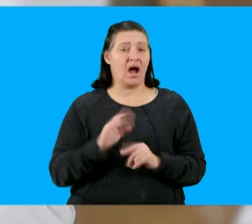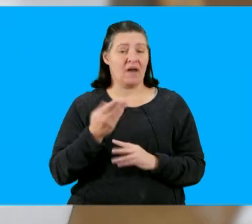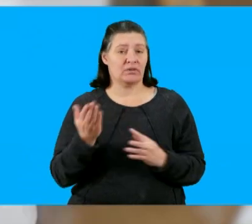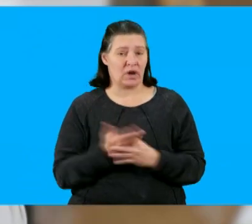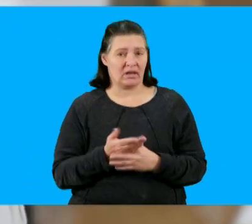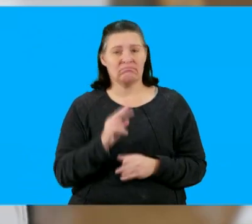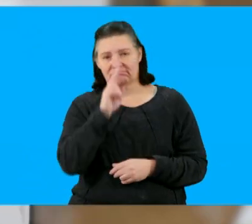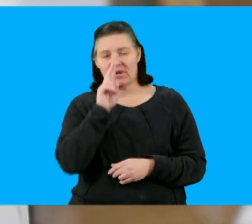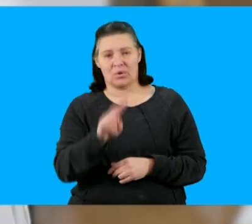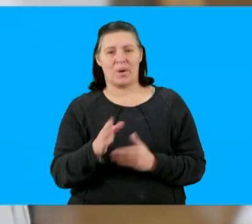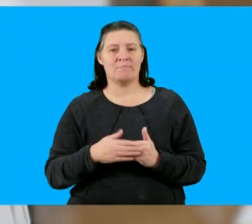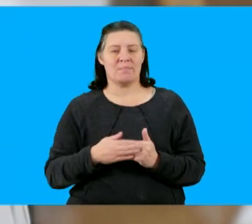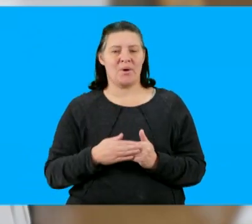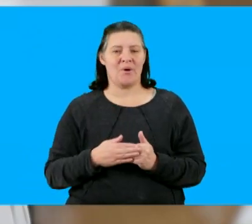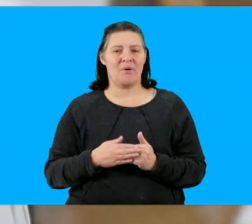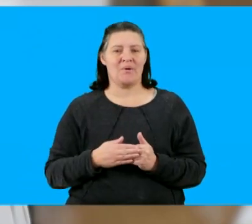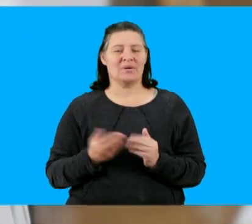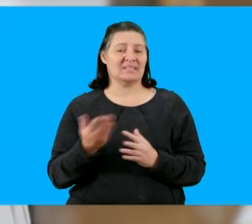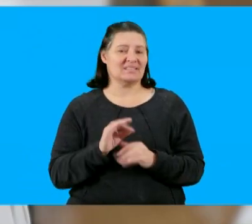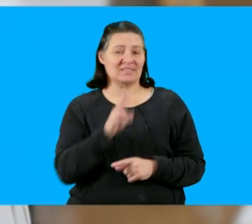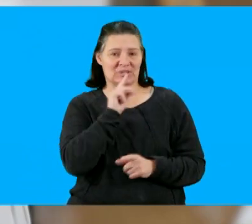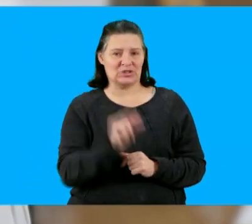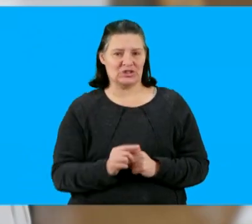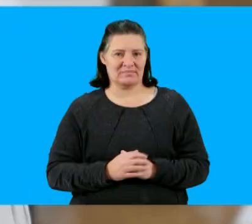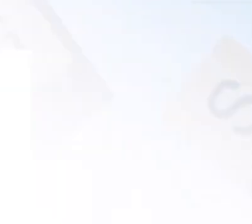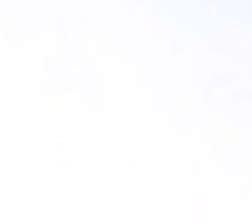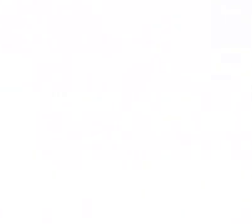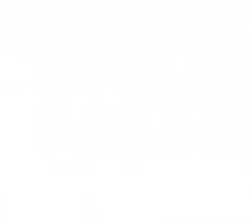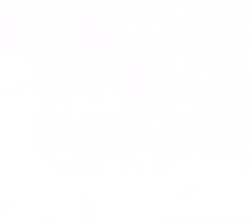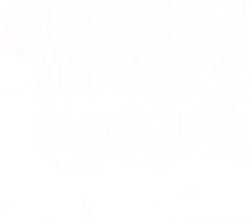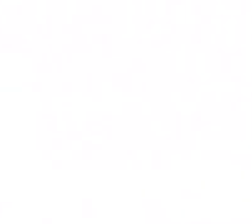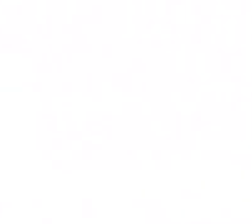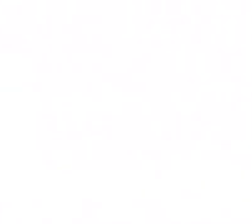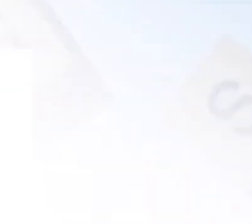break. After the break, we'll be looking at more hire purchase deals. See you now.